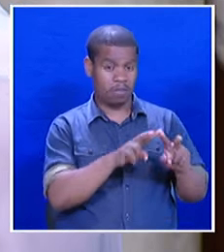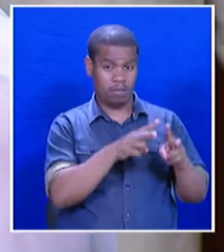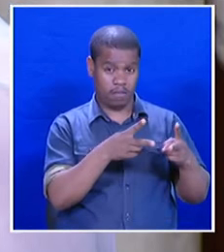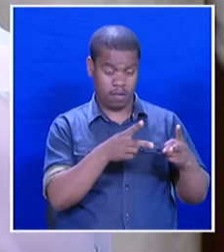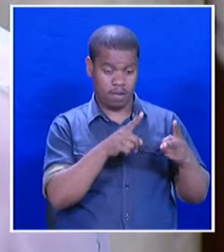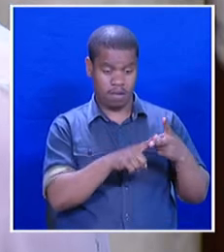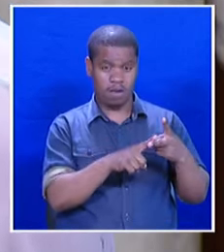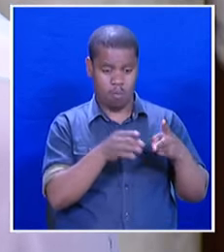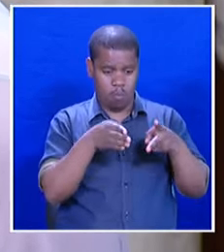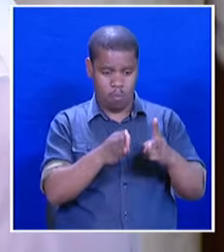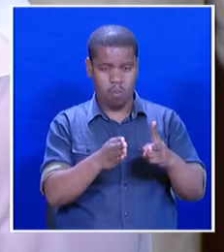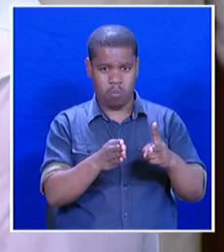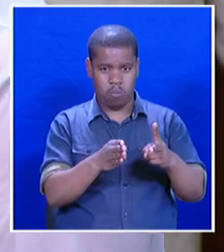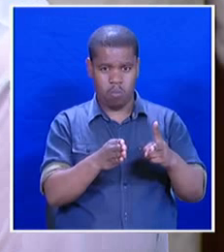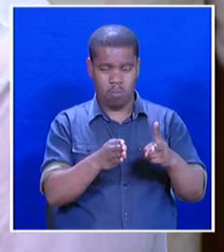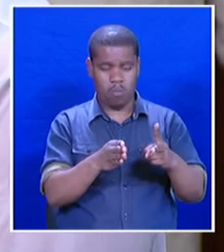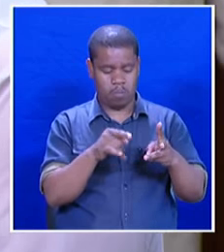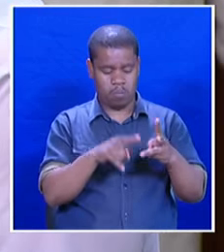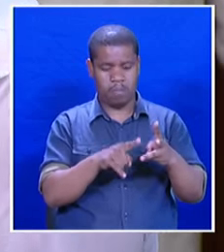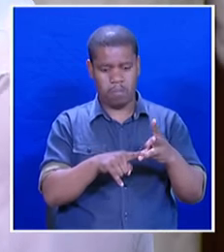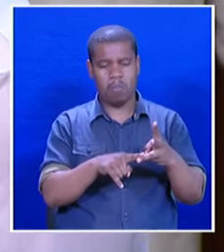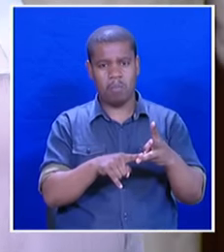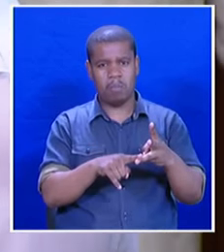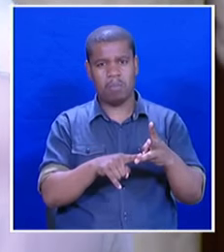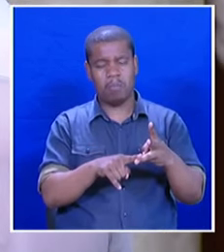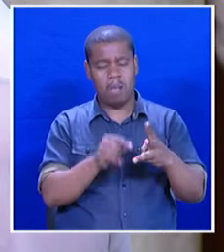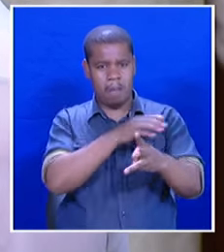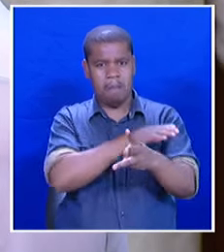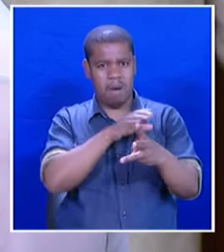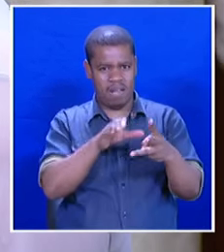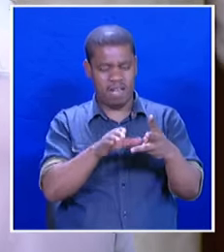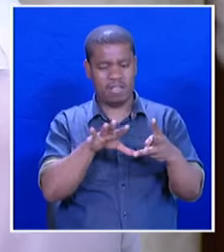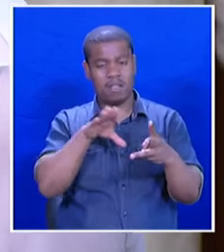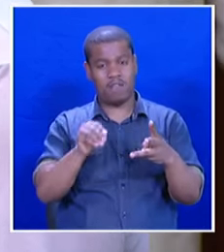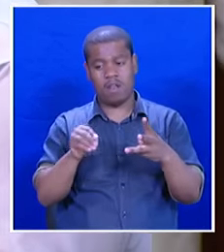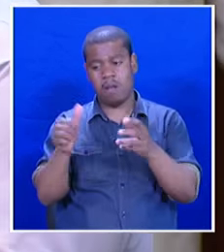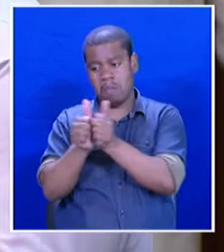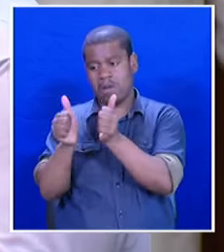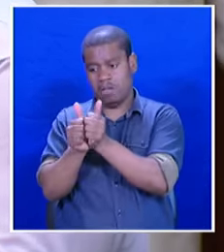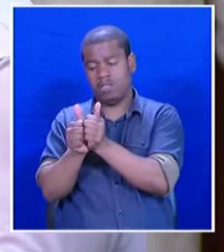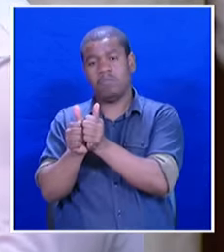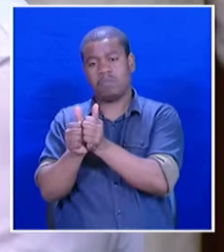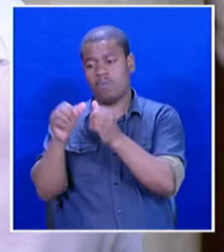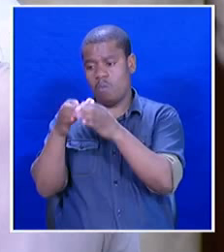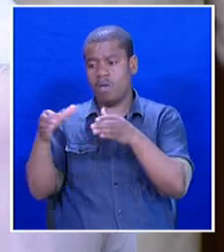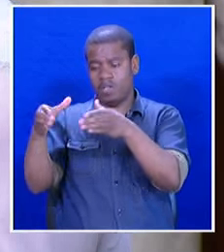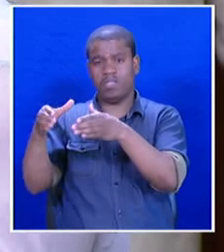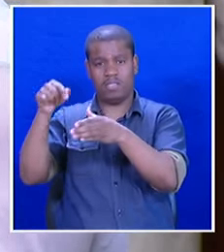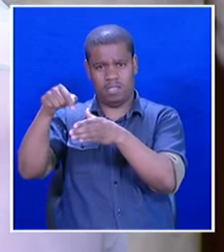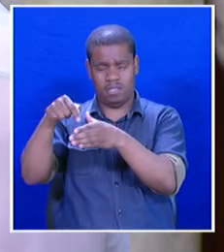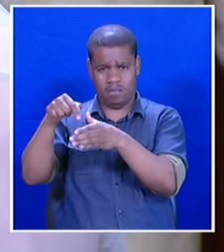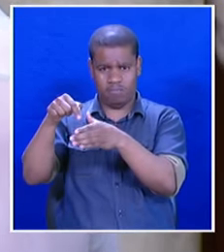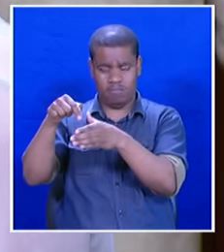mandate of the South Africa Development Partnership Agency, and between that and the existing